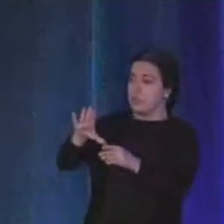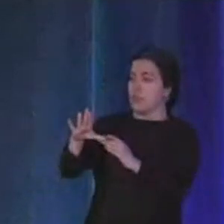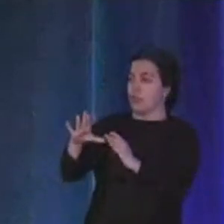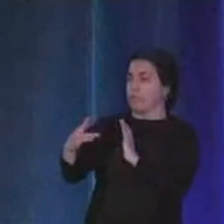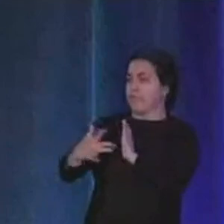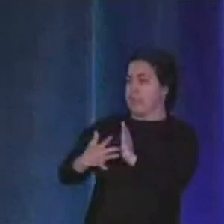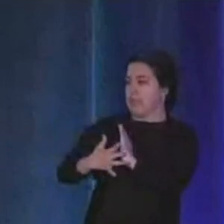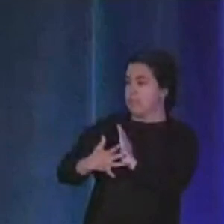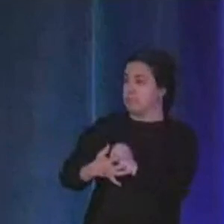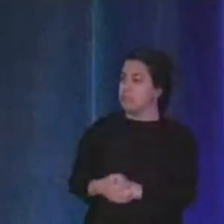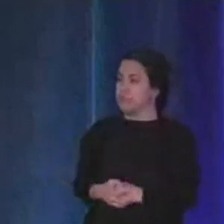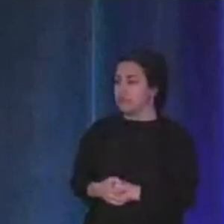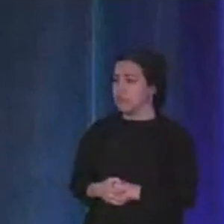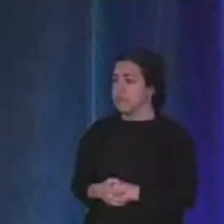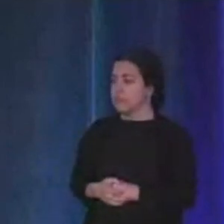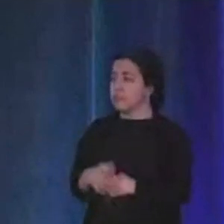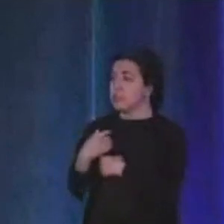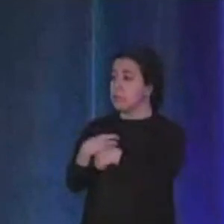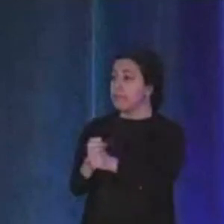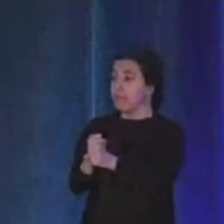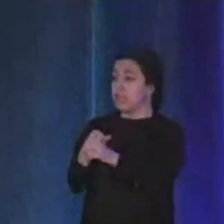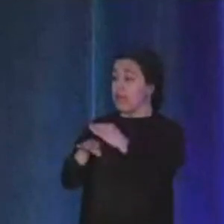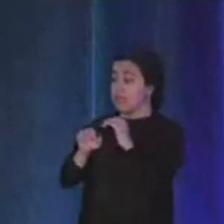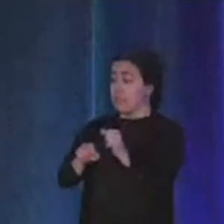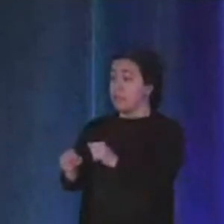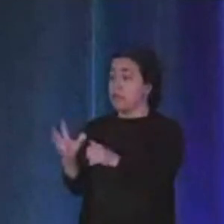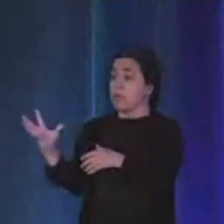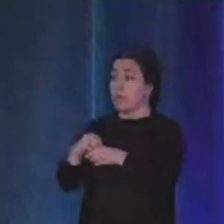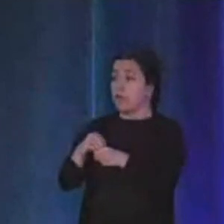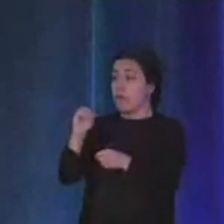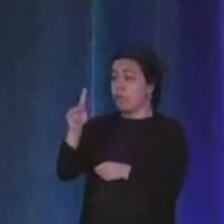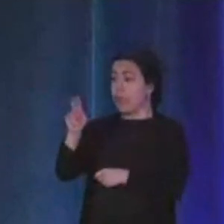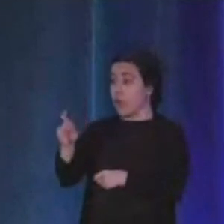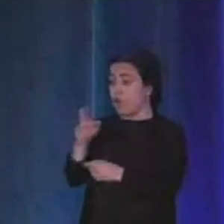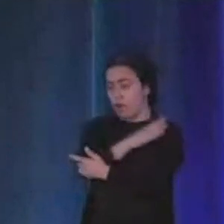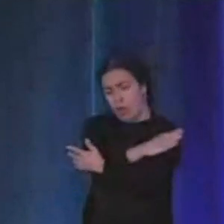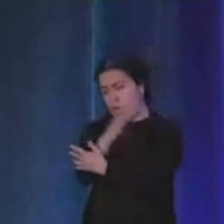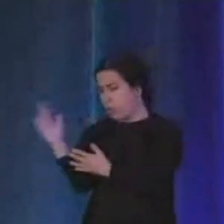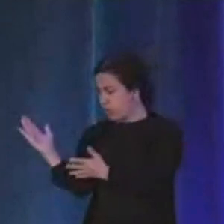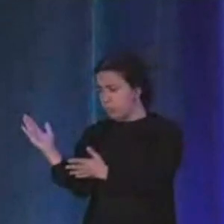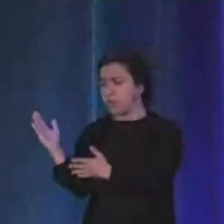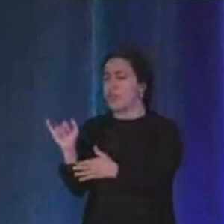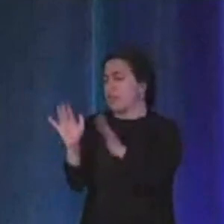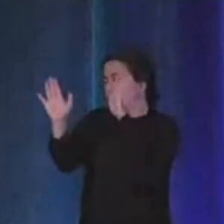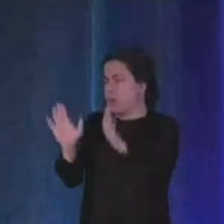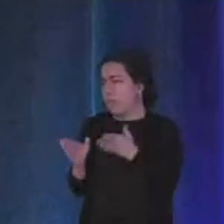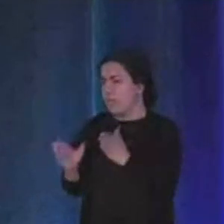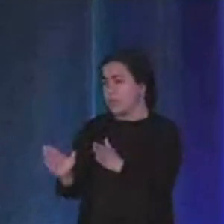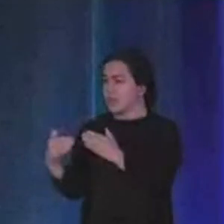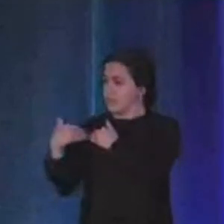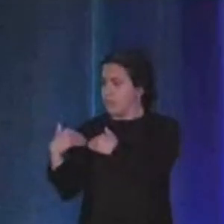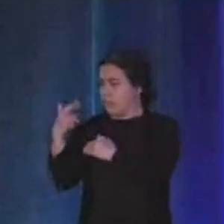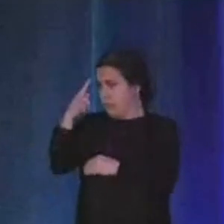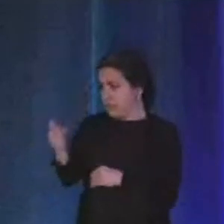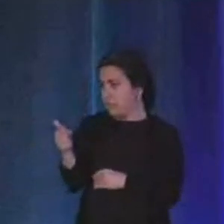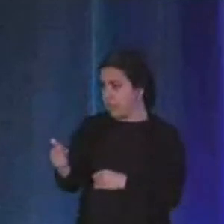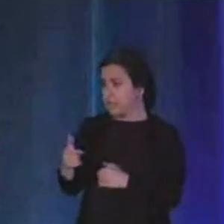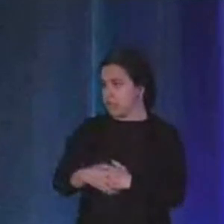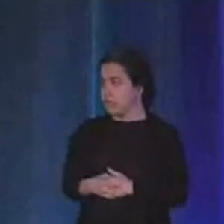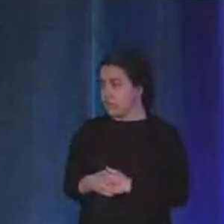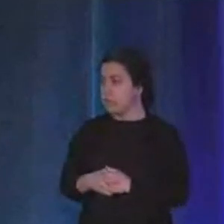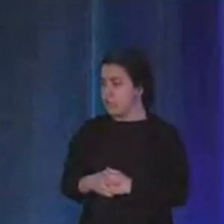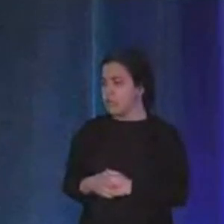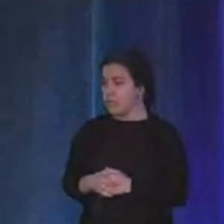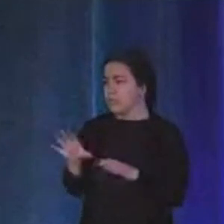Making accessibility part of OKRs and evaluation across the org is a great way of holding yourself accountable to doing